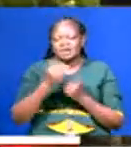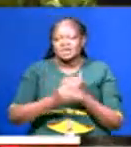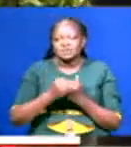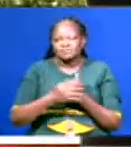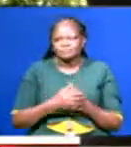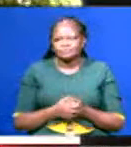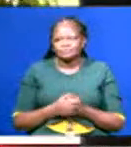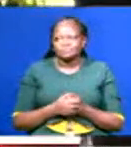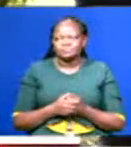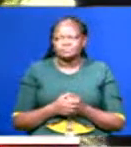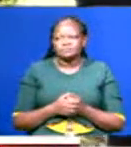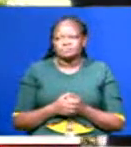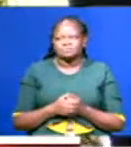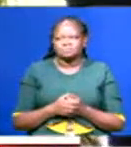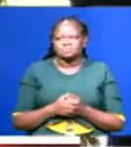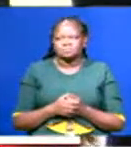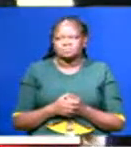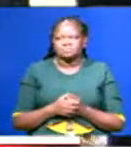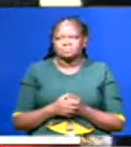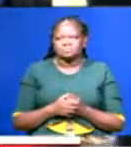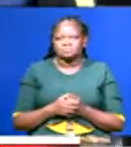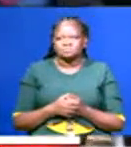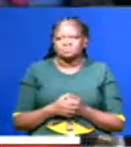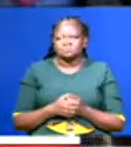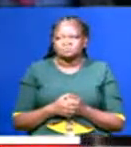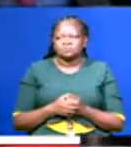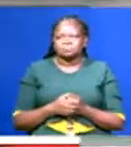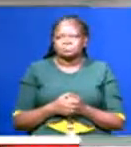Geshoke Washira, Prime Edition.